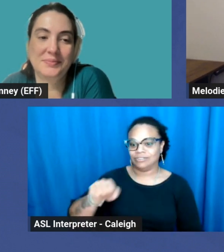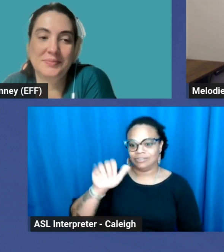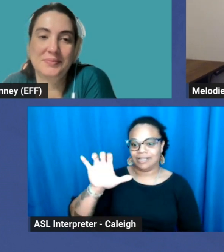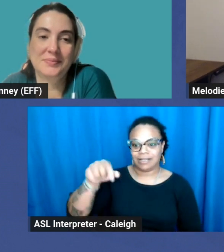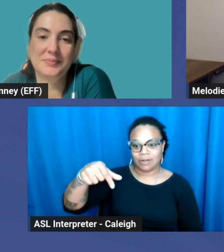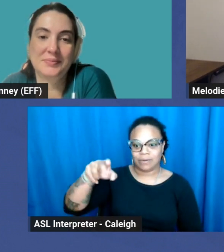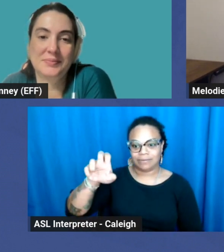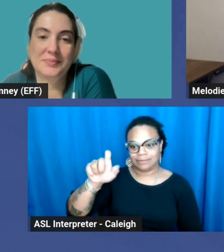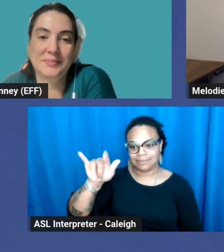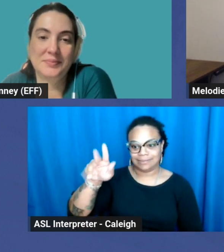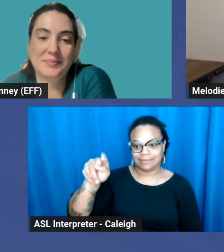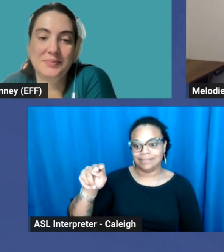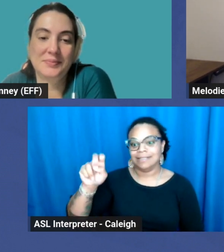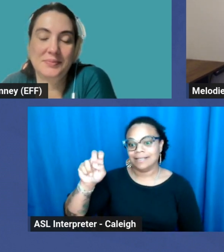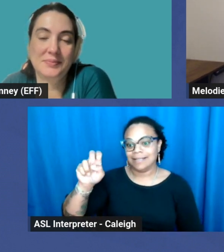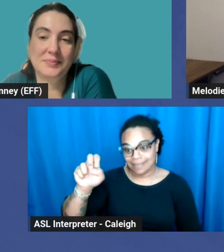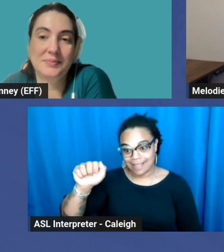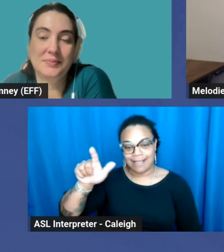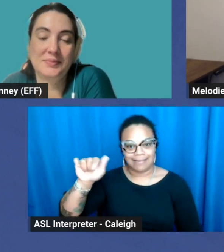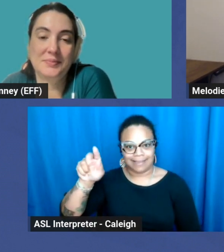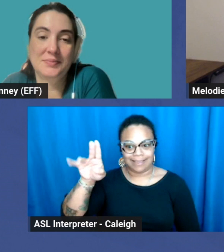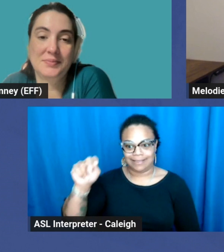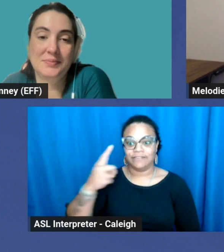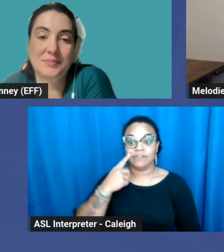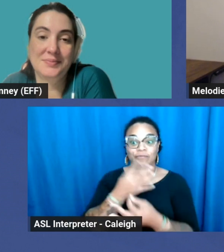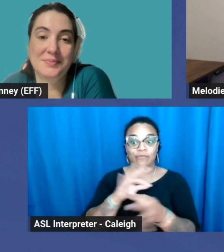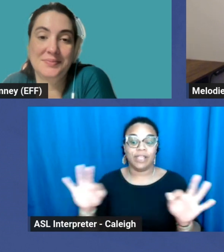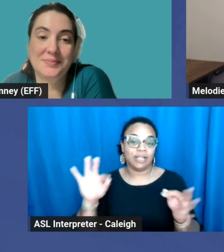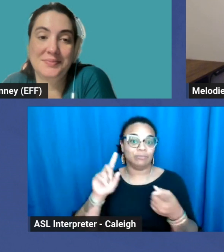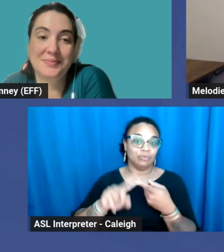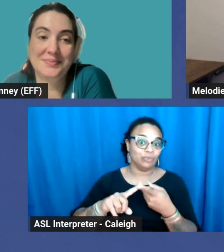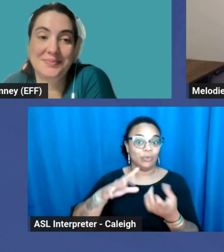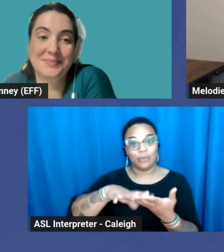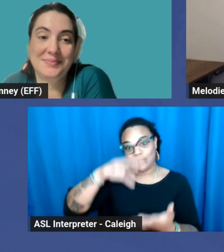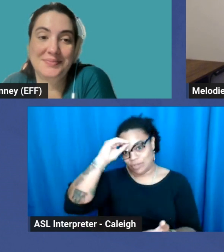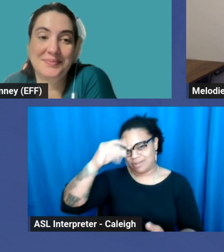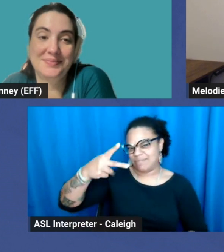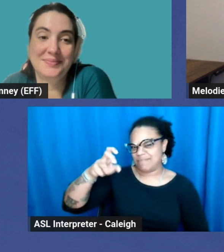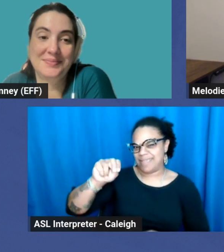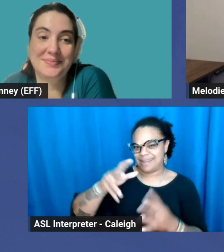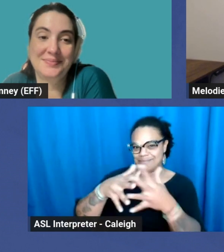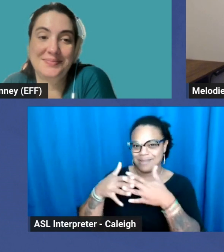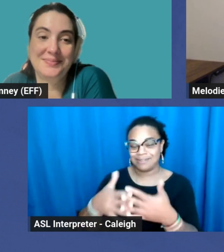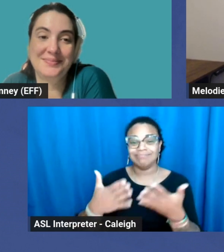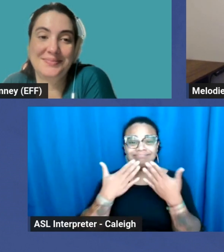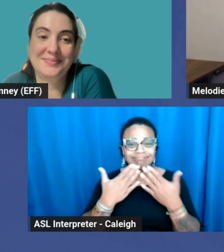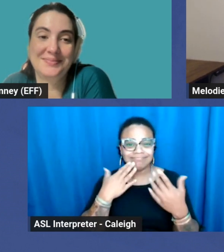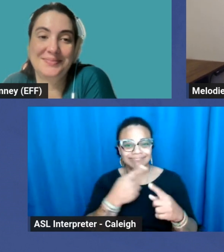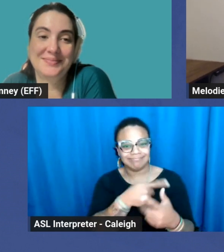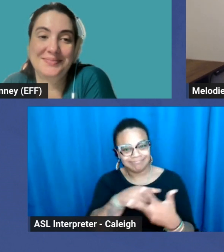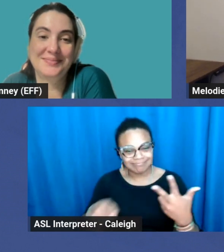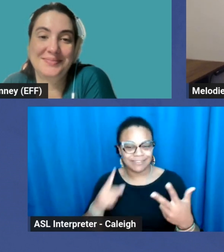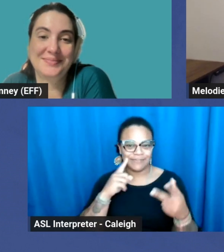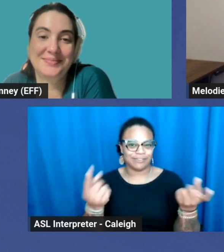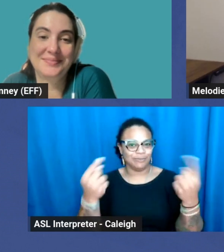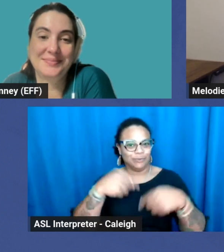for the Freedom to Learn at Penn America. So thank you all for being here today.